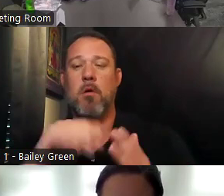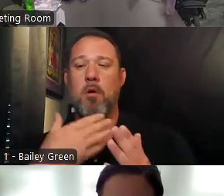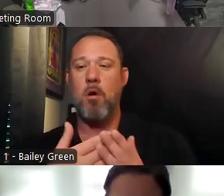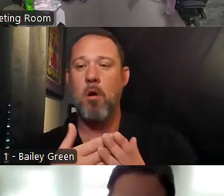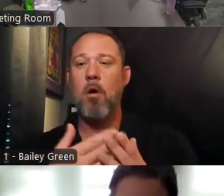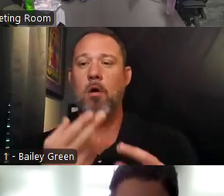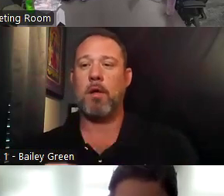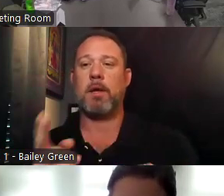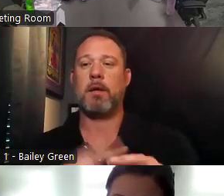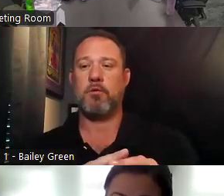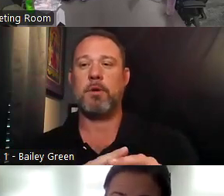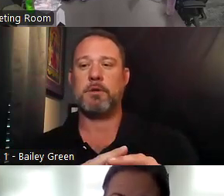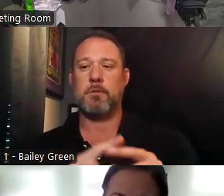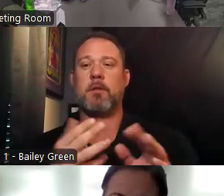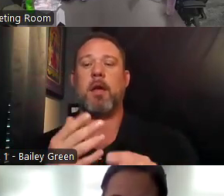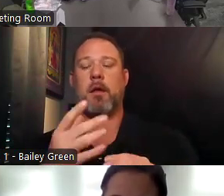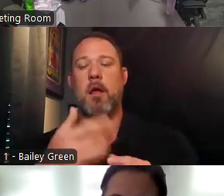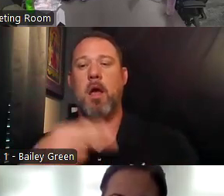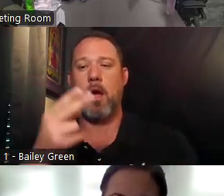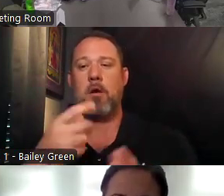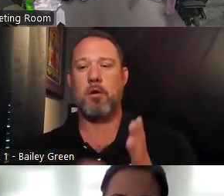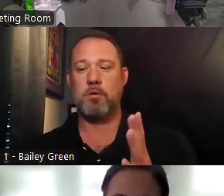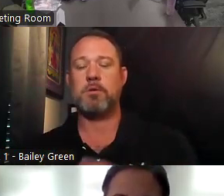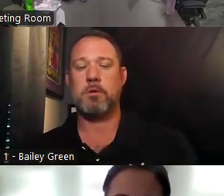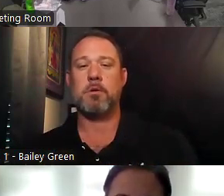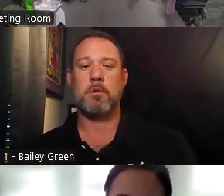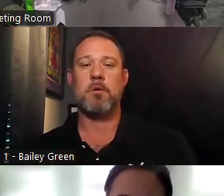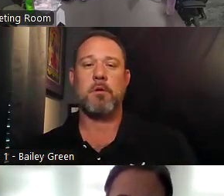to increased mortality and higher costs, actually.